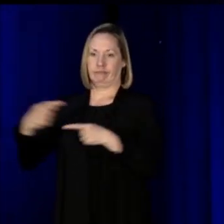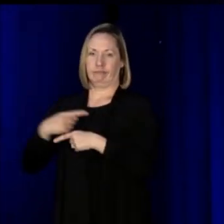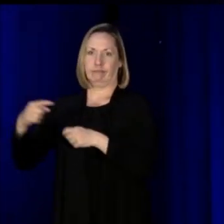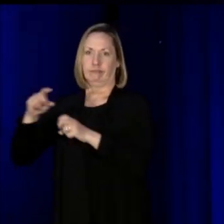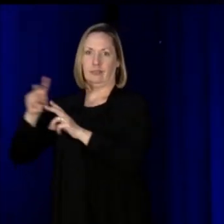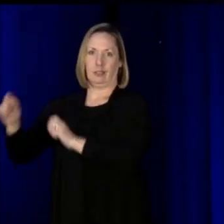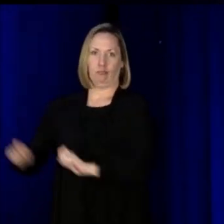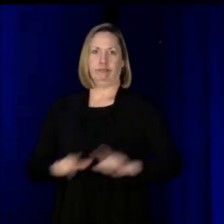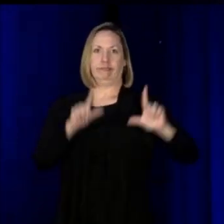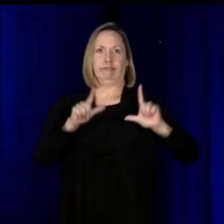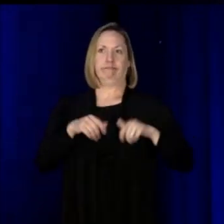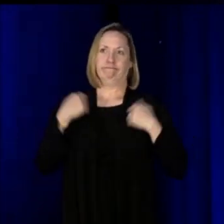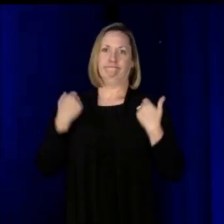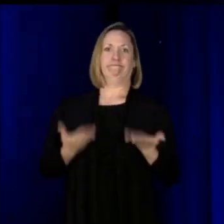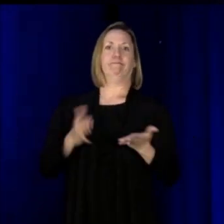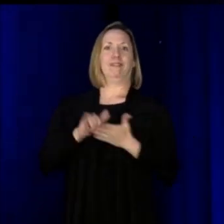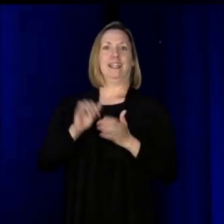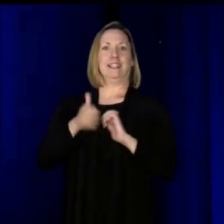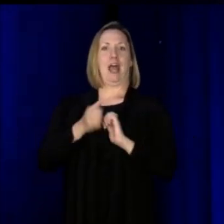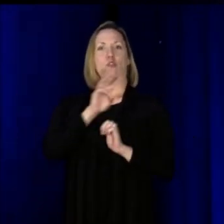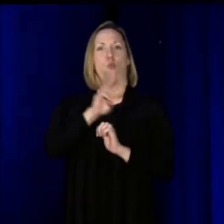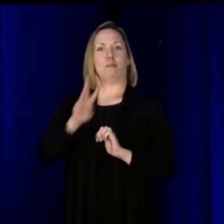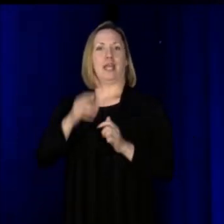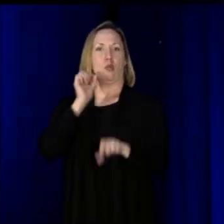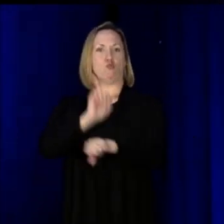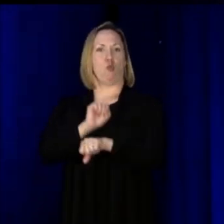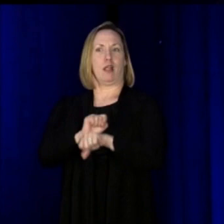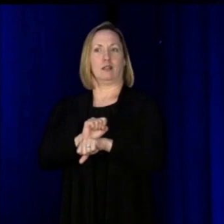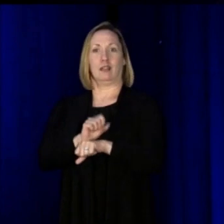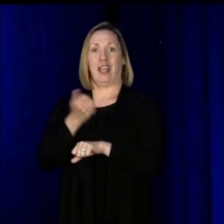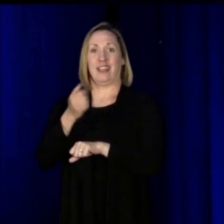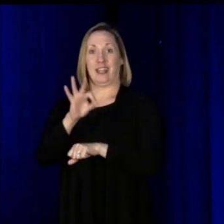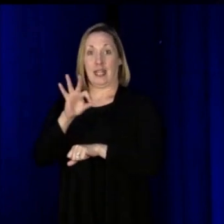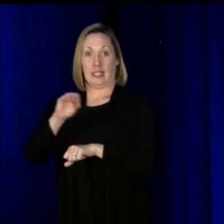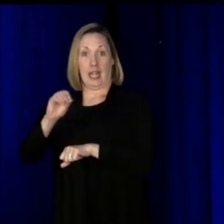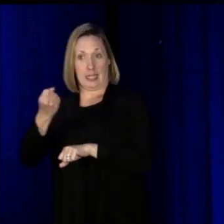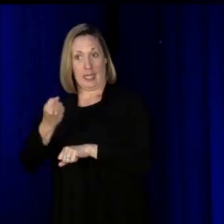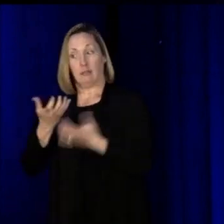how the websites worked in the 90s, and they still work like that.